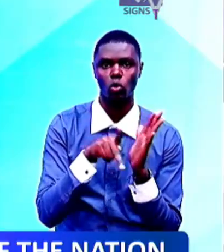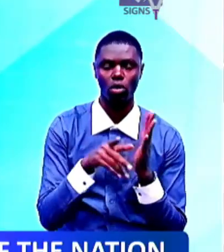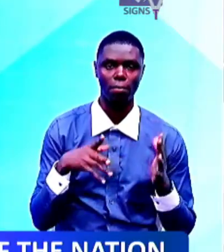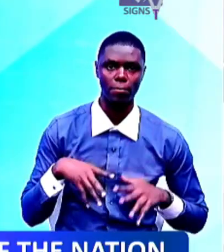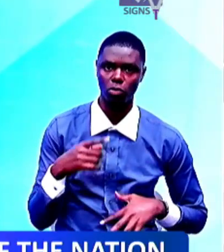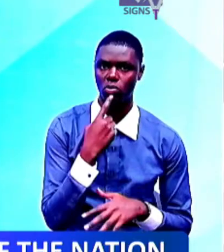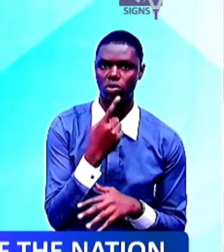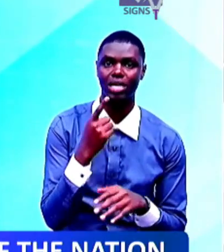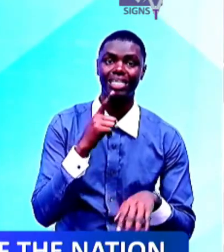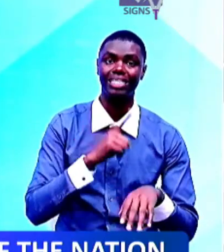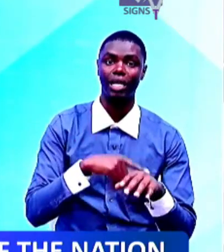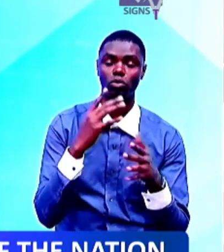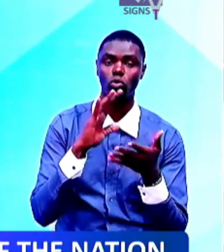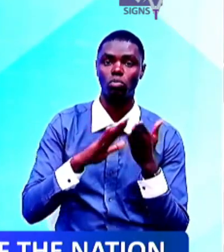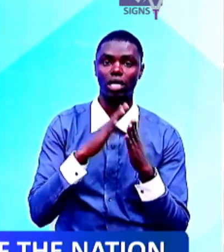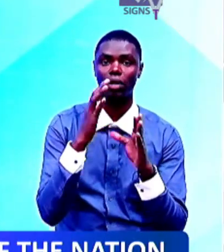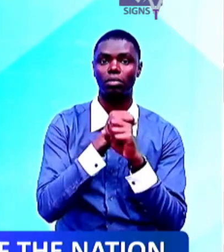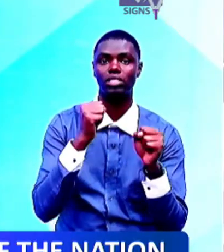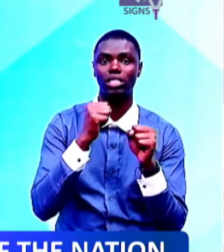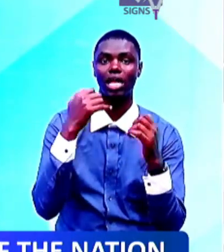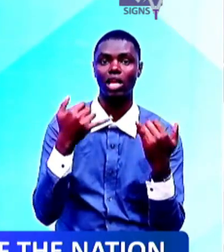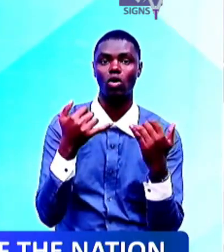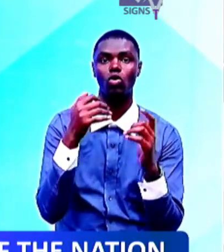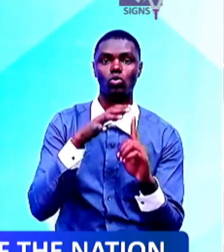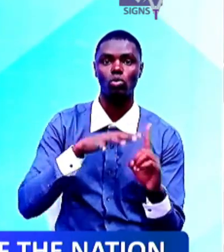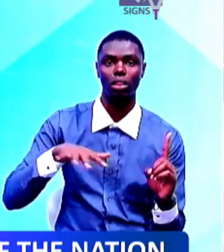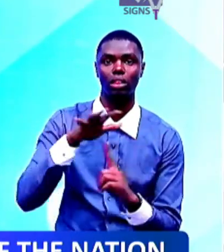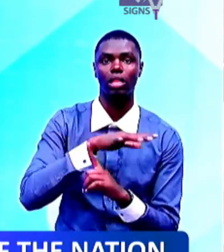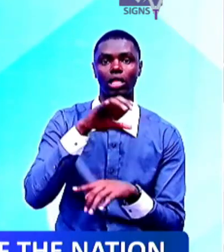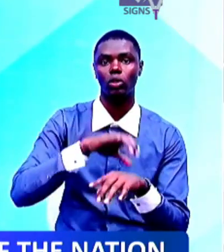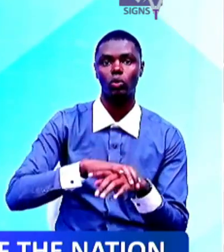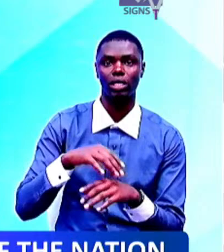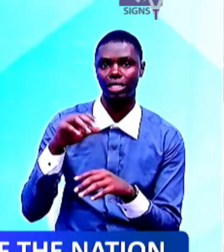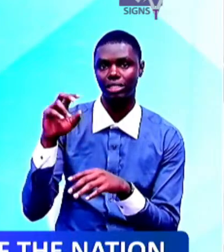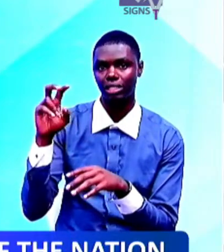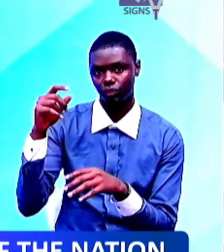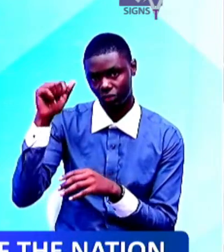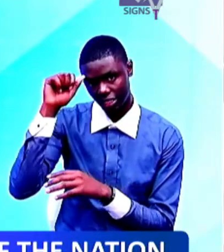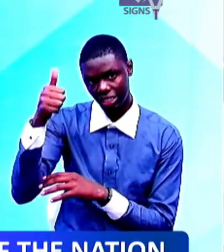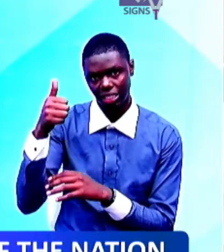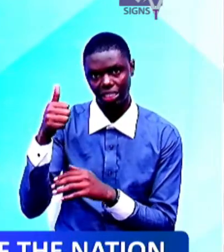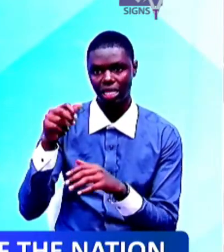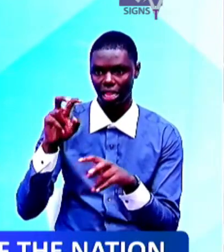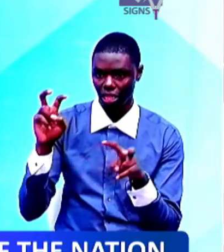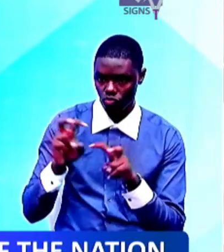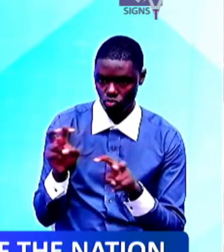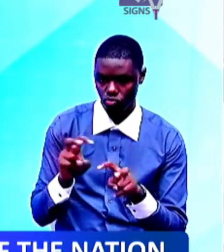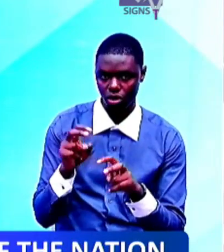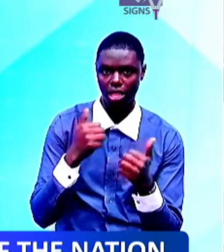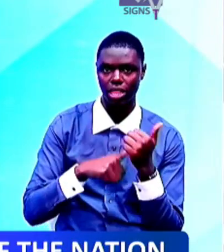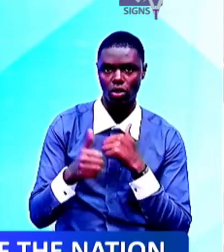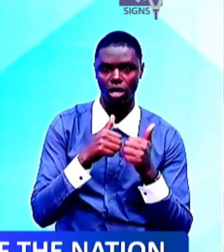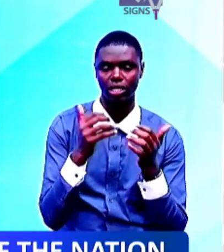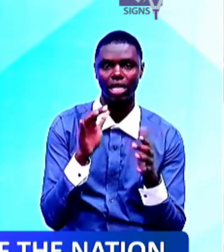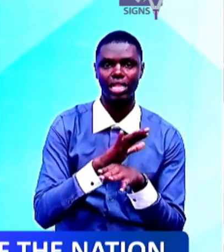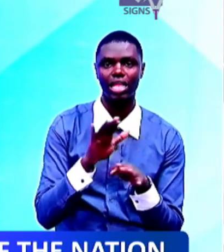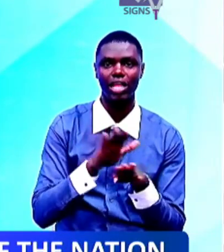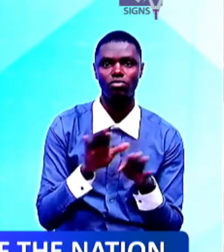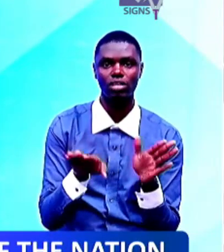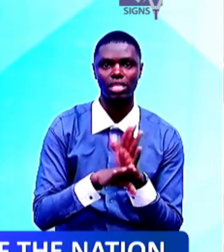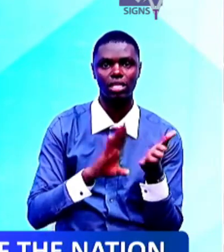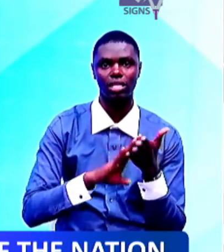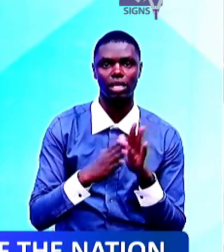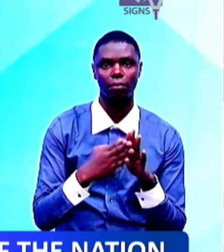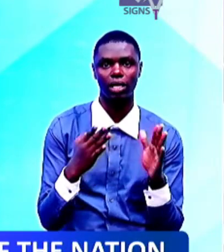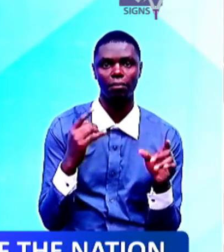when you're now the president, you're now the overall. You're supposed to get intelligence, mine it, act on it. Then things become different. So